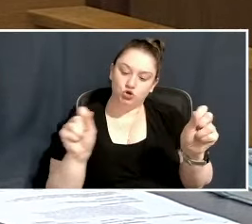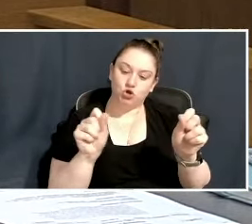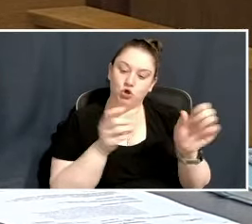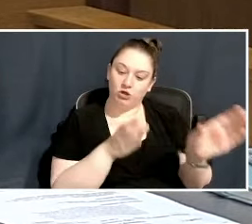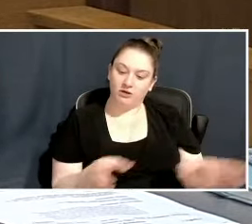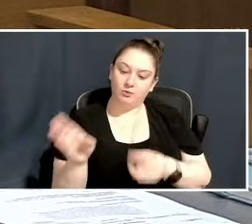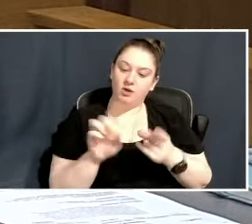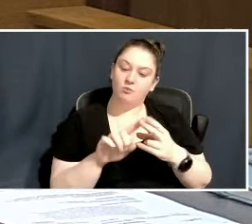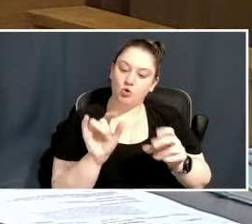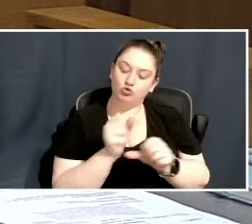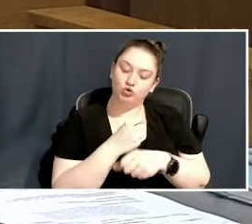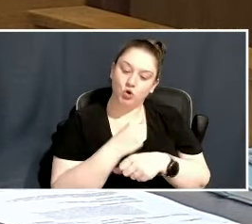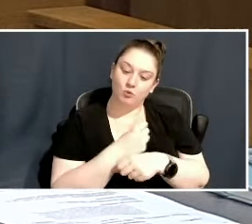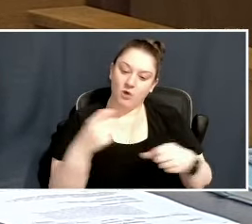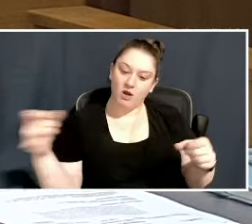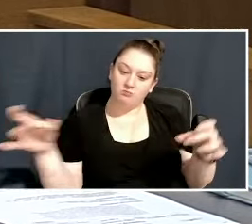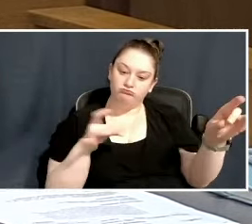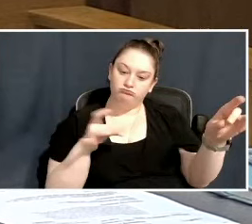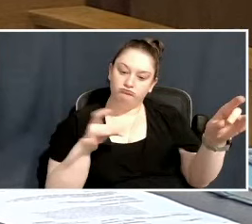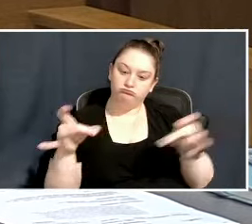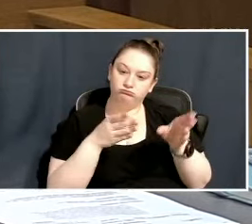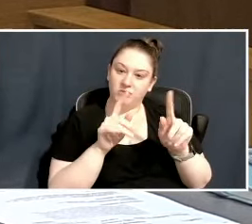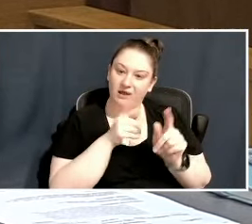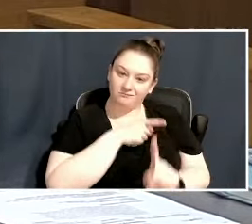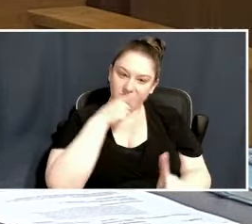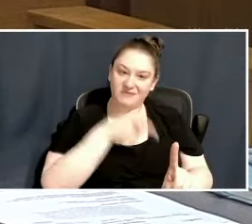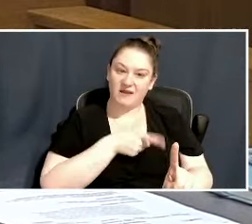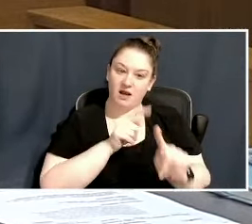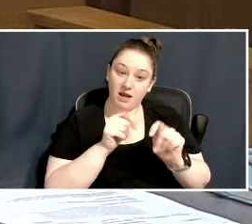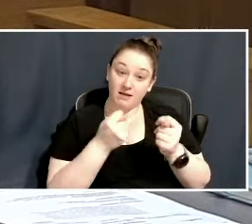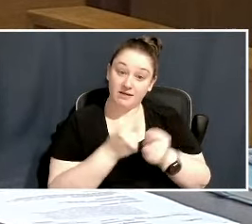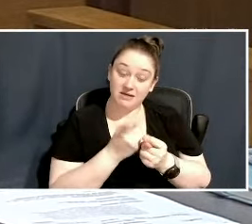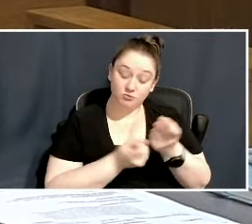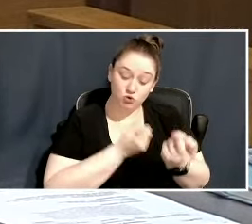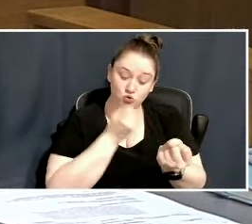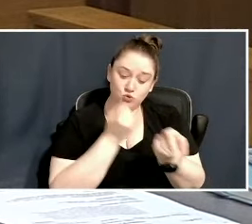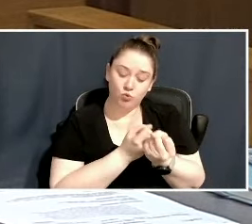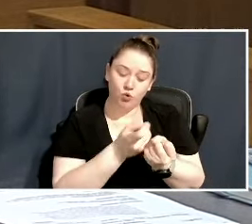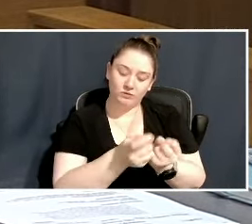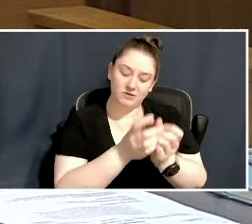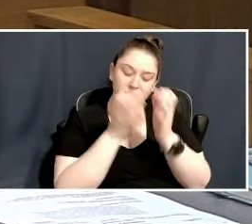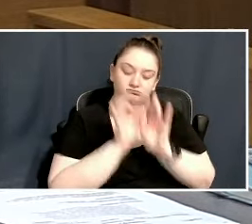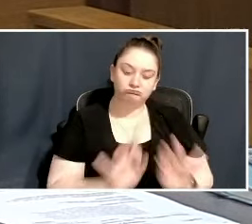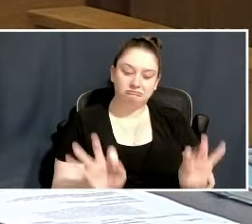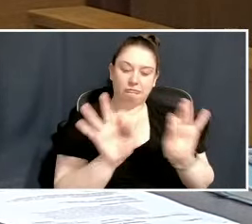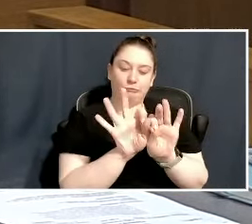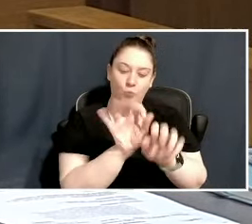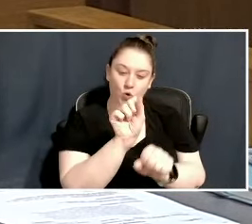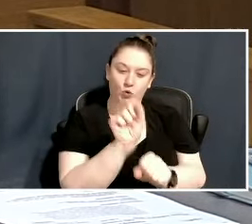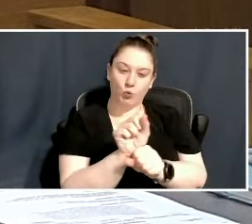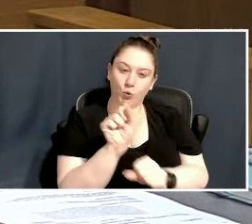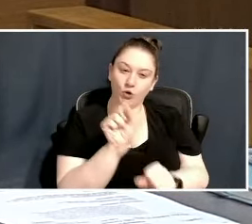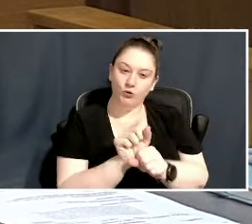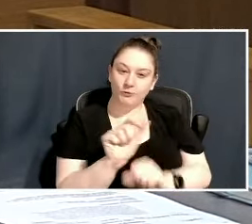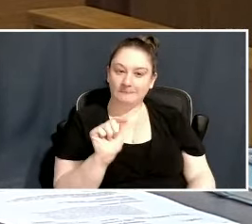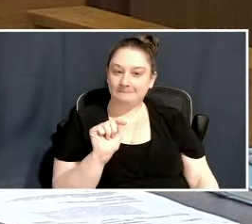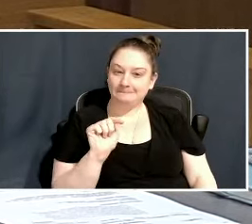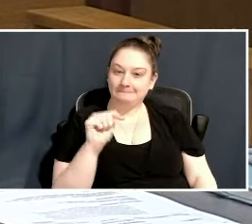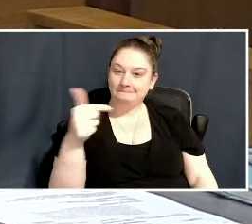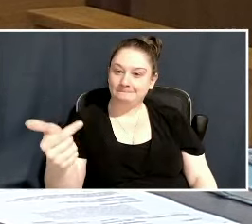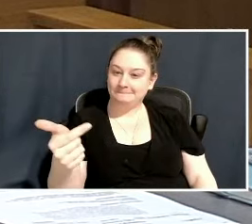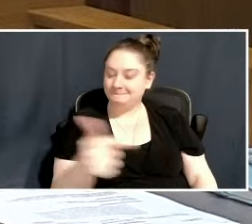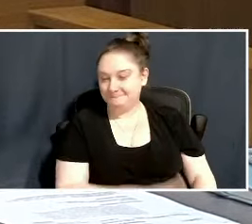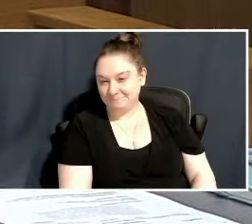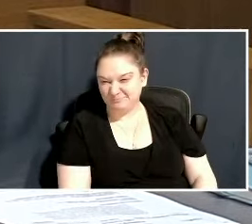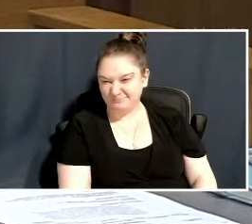team to support this vital work. Jim Bonnet, who came out of retirement to lend his expert project